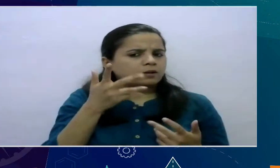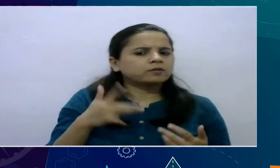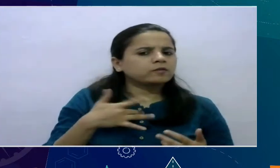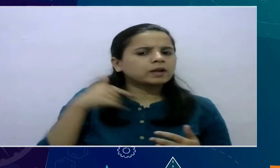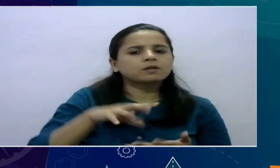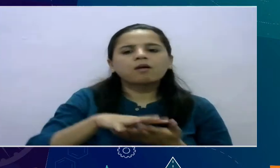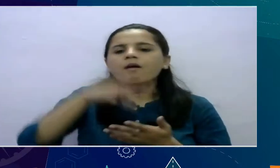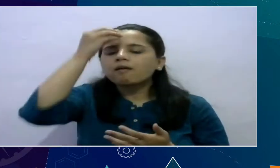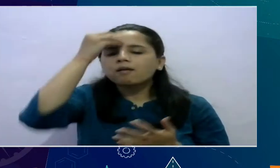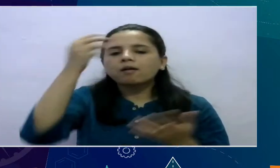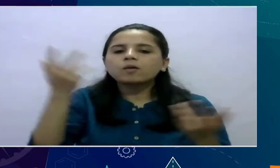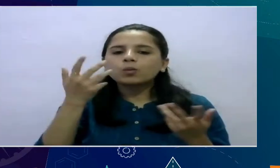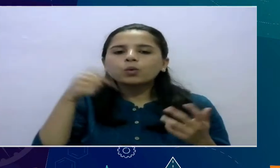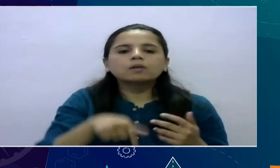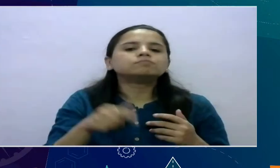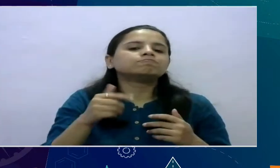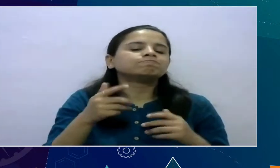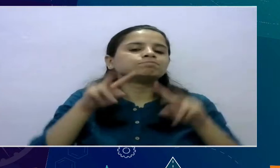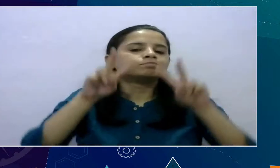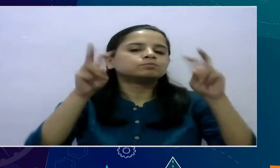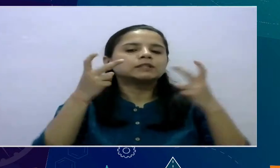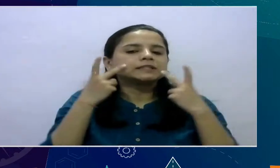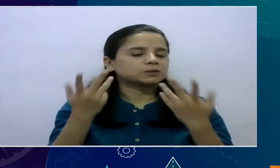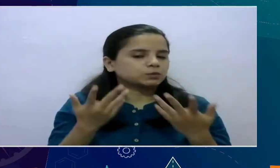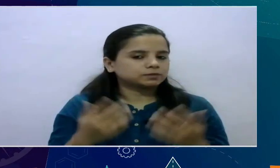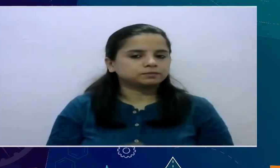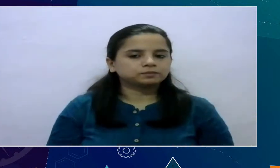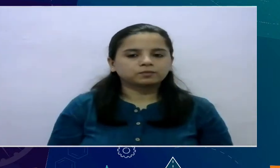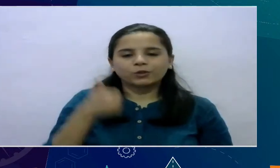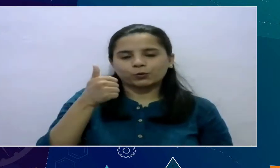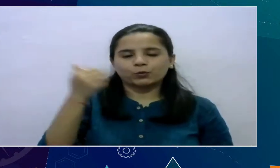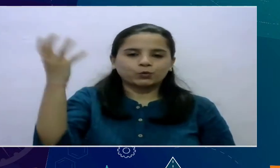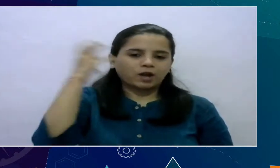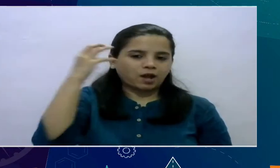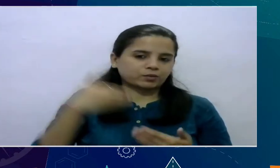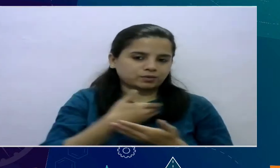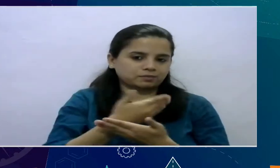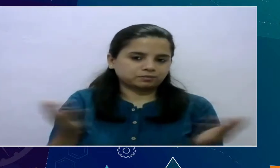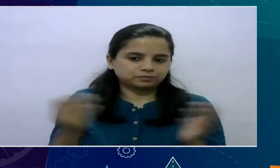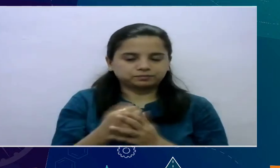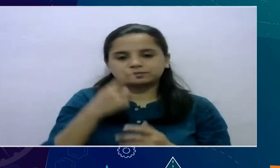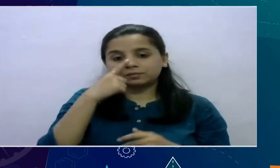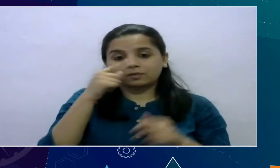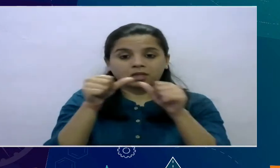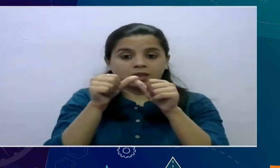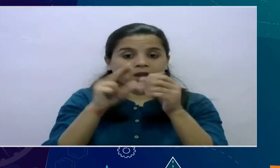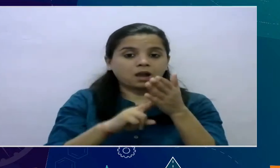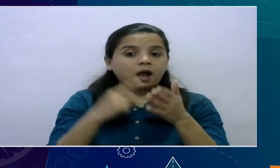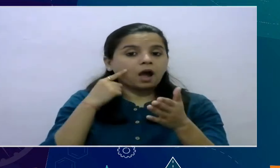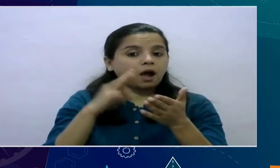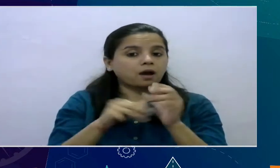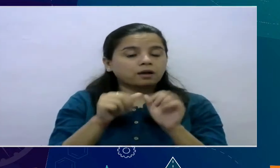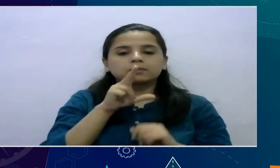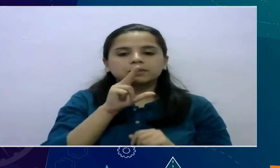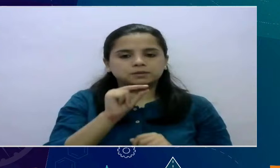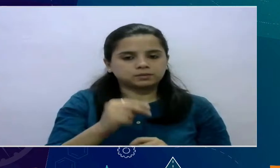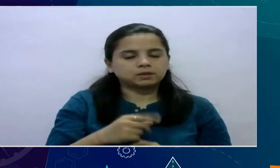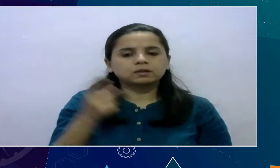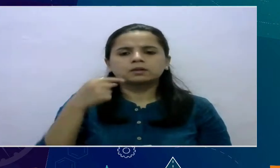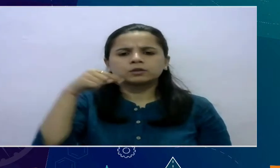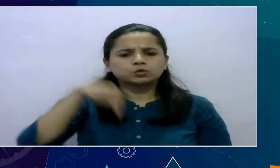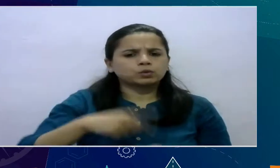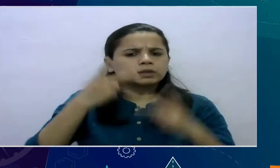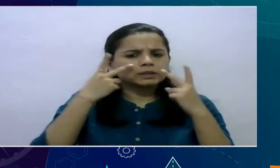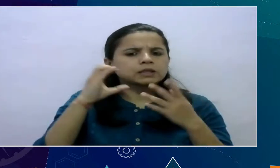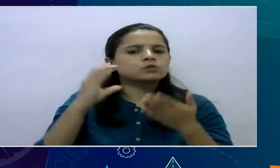to learn in this particular session, ma'am? Good afternoon, everyone. Today, basically, we are going to see a